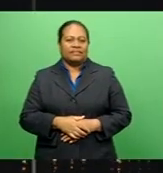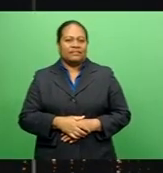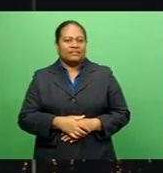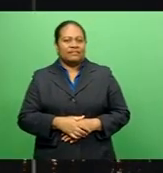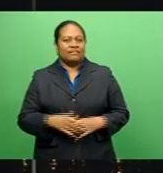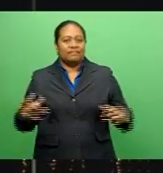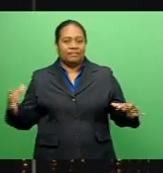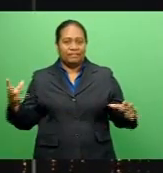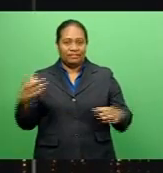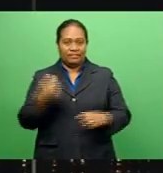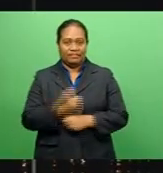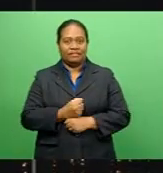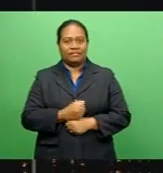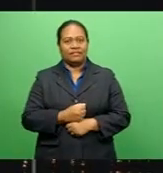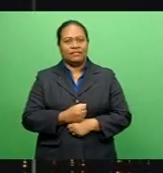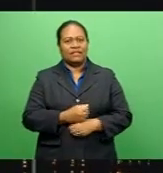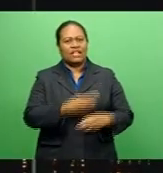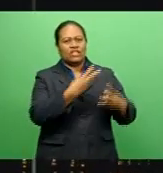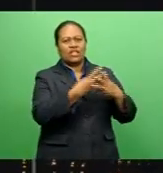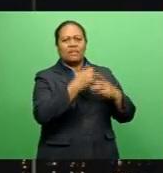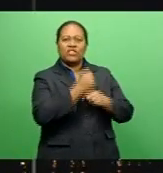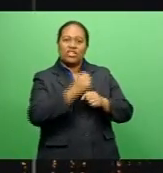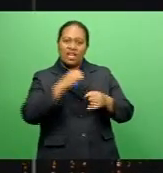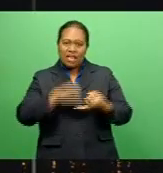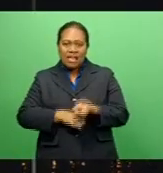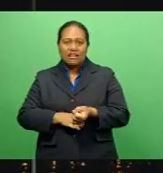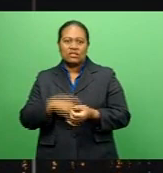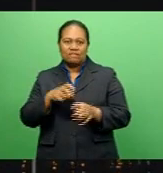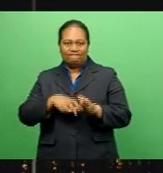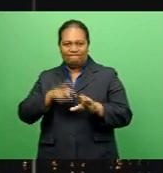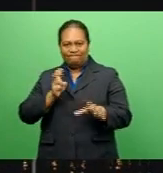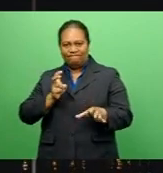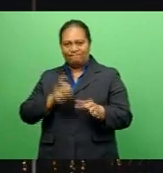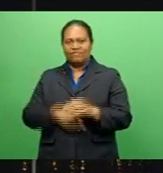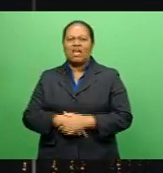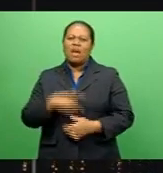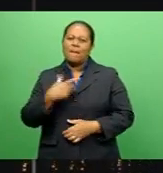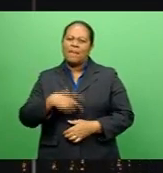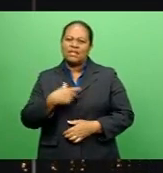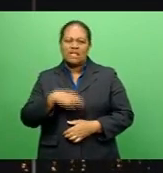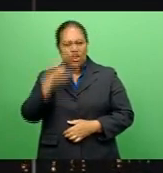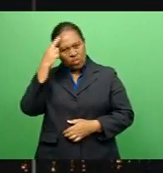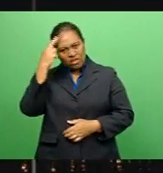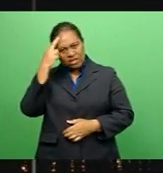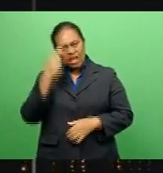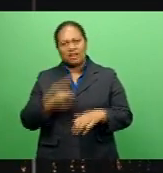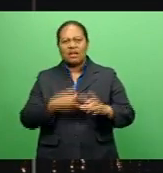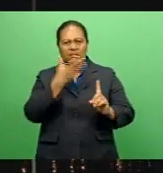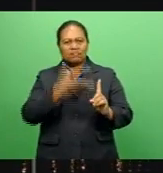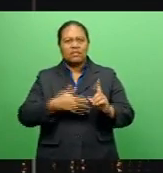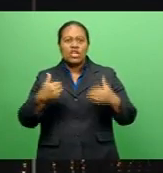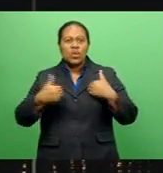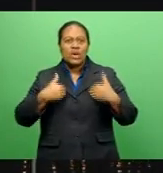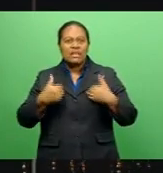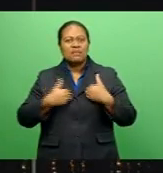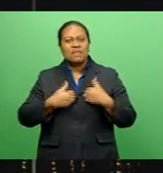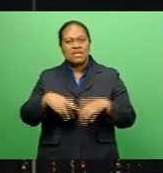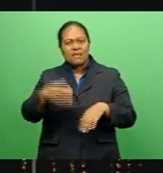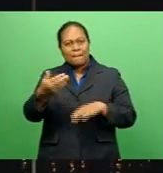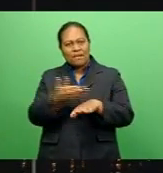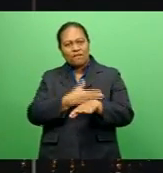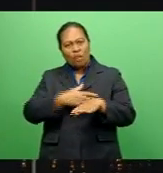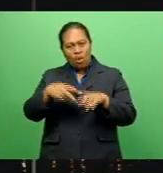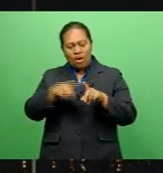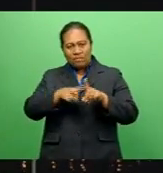And recapping our main stories, Sodelpa General Secretary resigns for personal reasons. Ahluwalia broke work permit rules, says